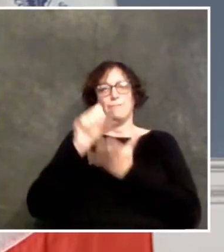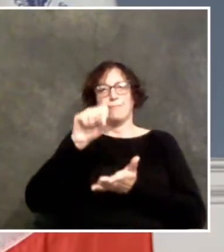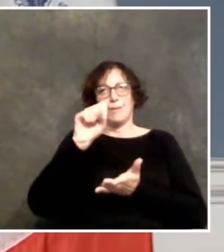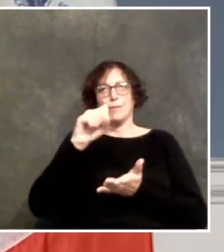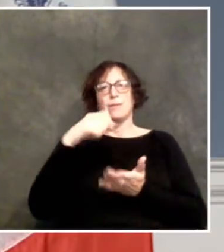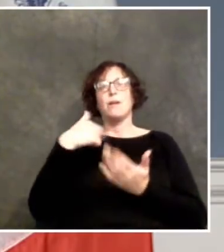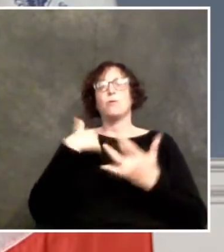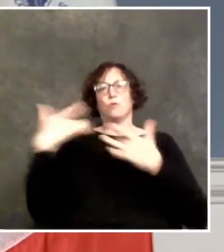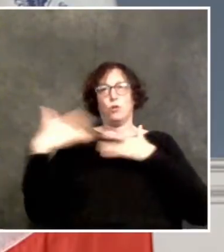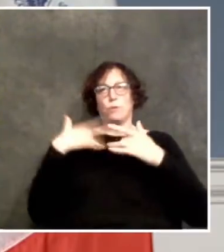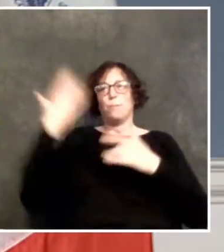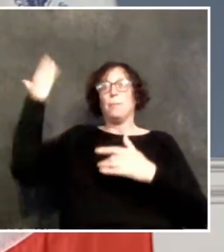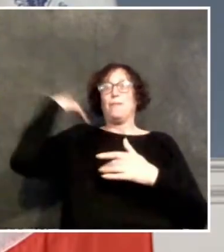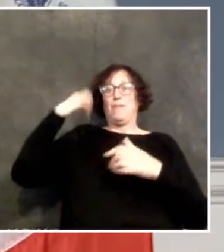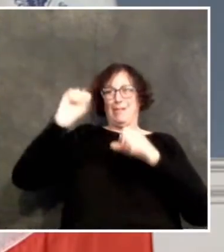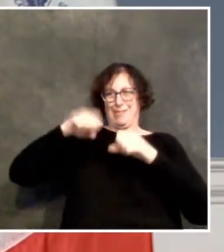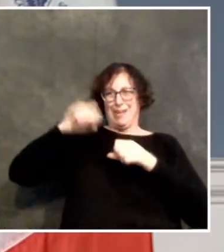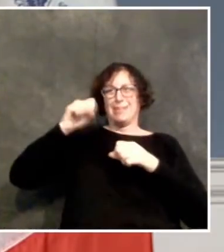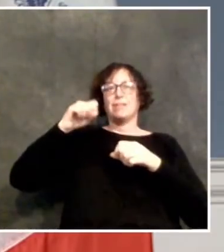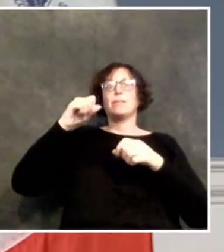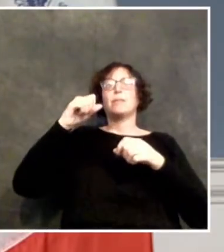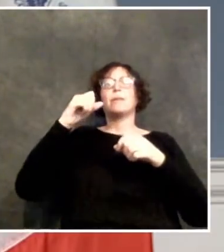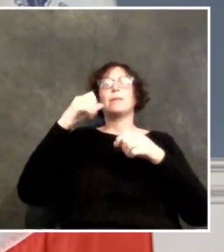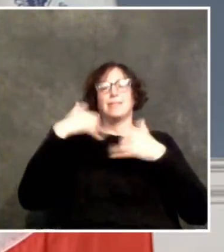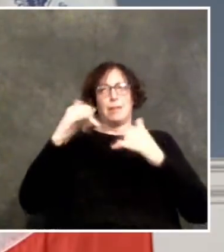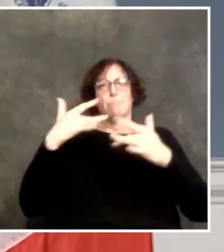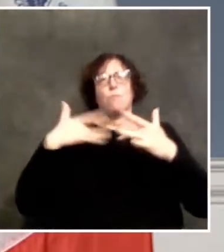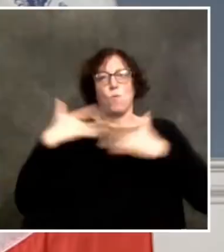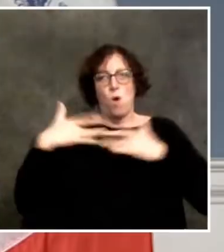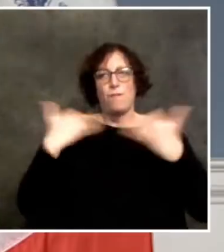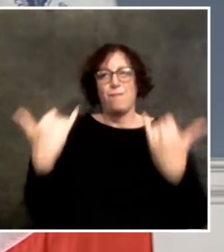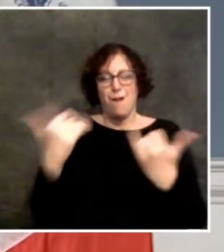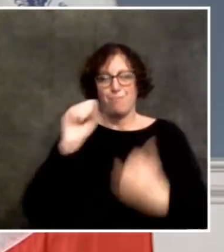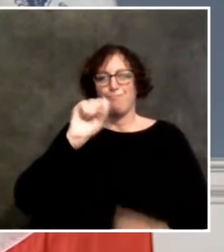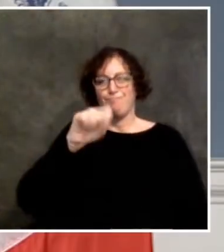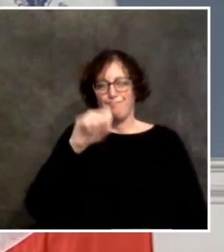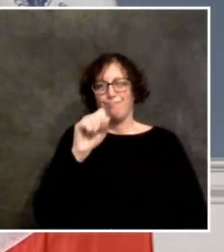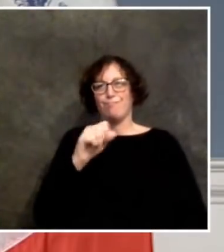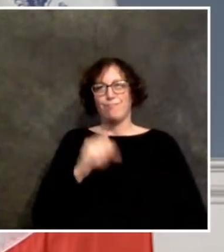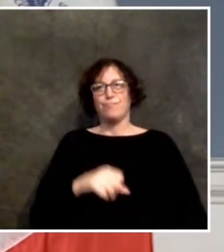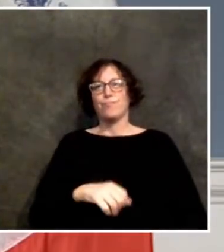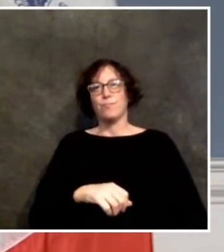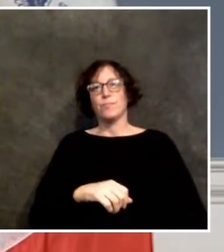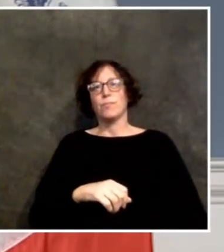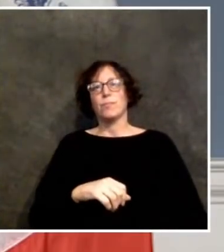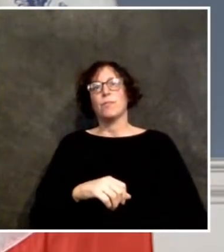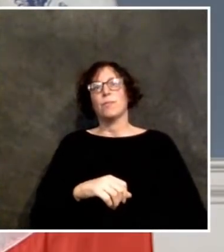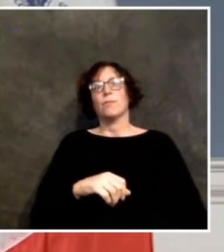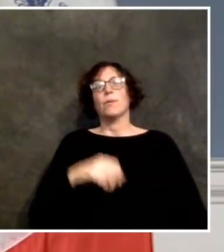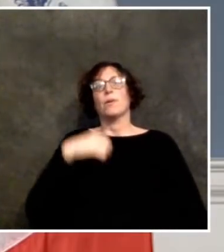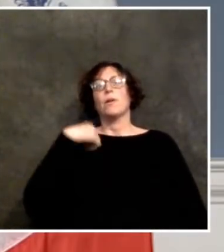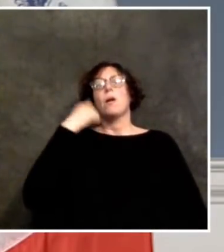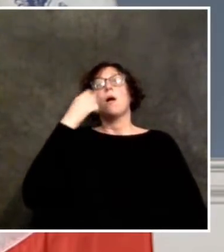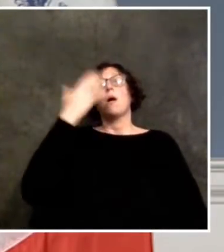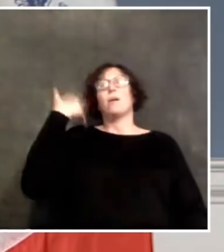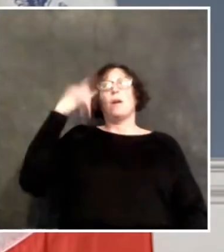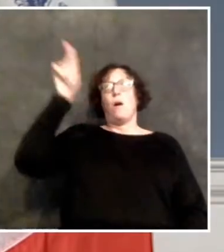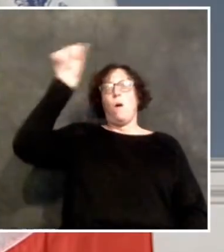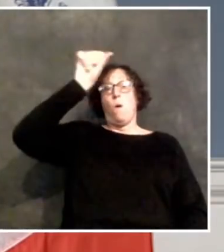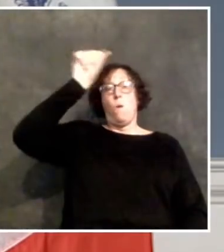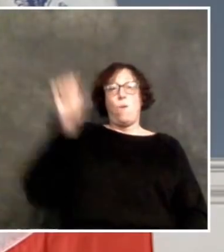thing that happened in Albany was that because of the actions federally